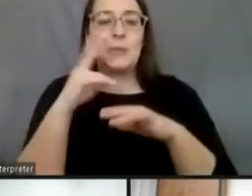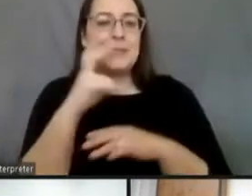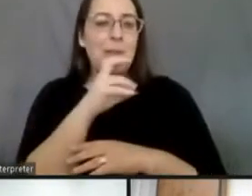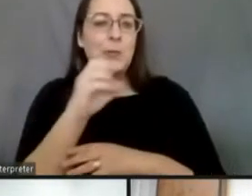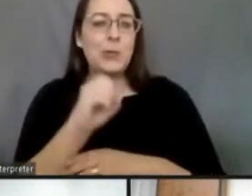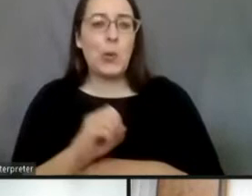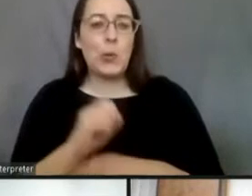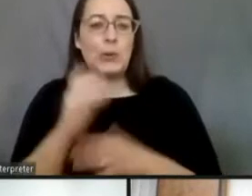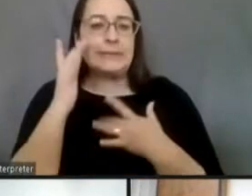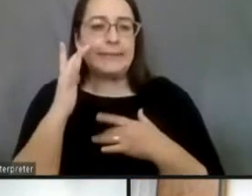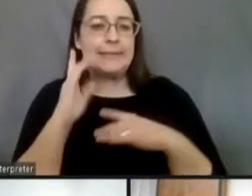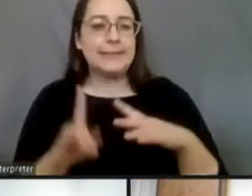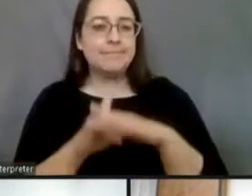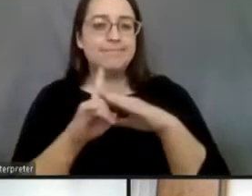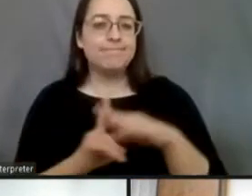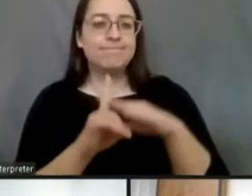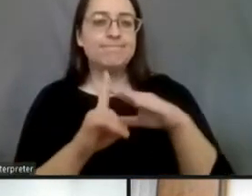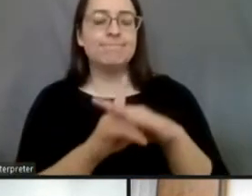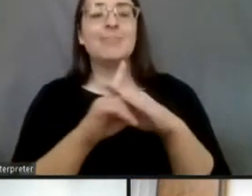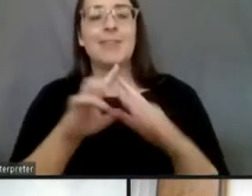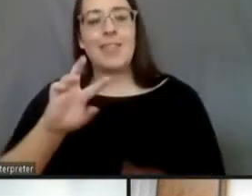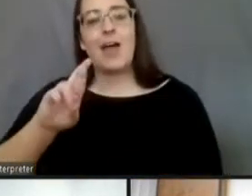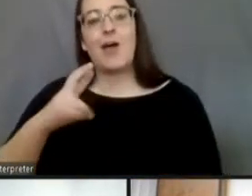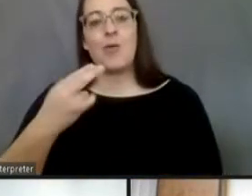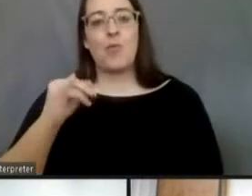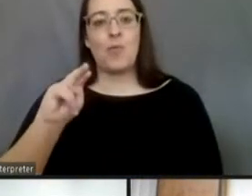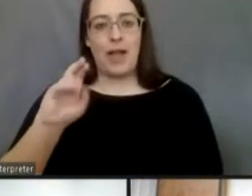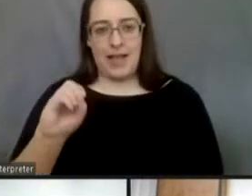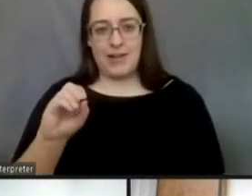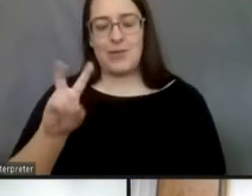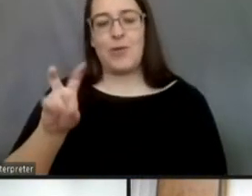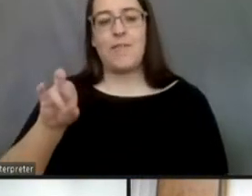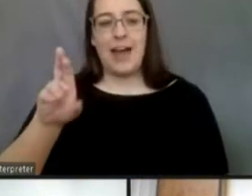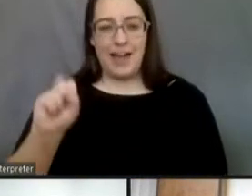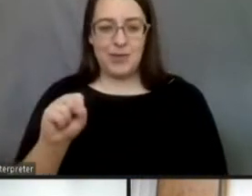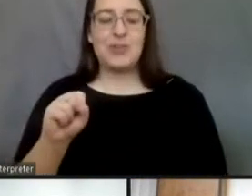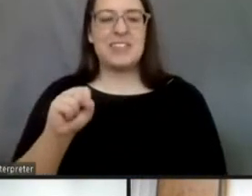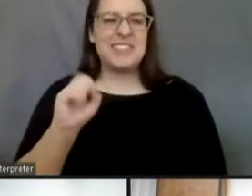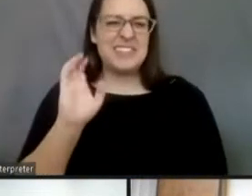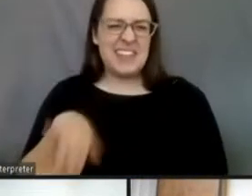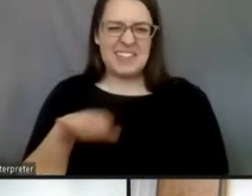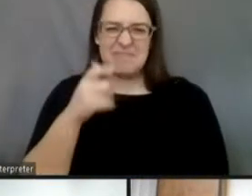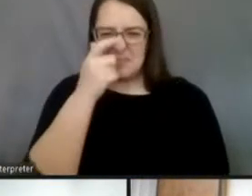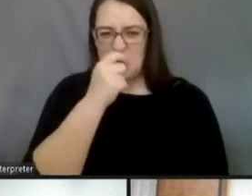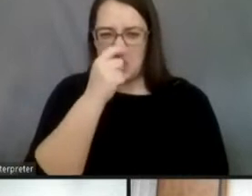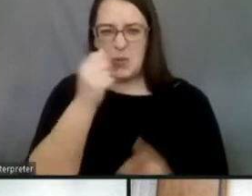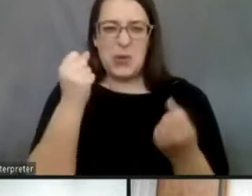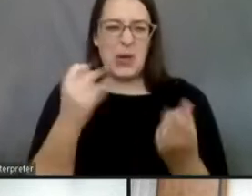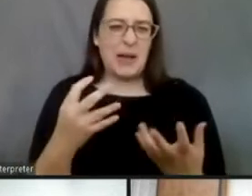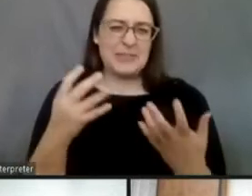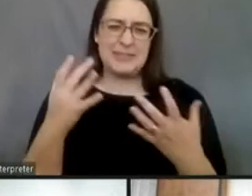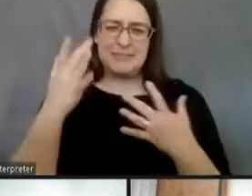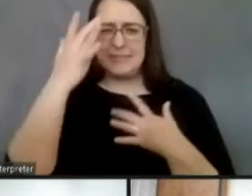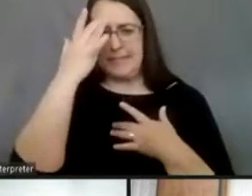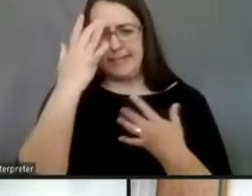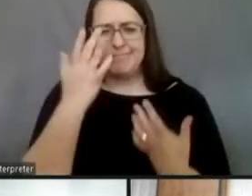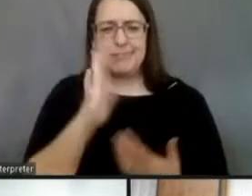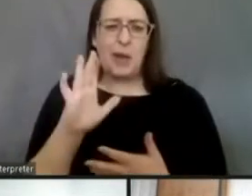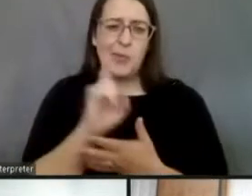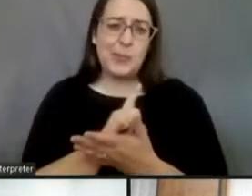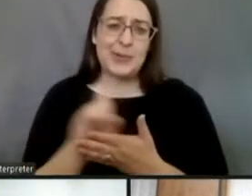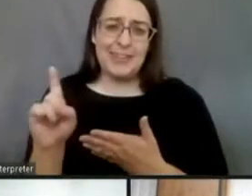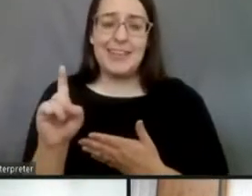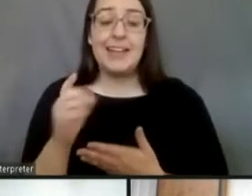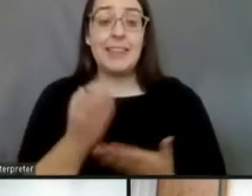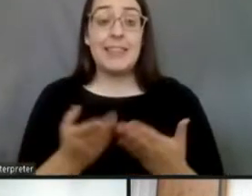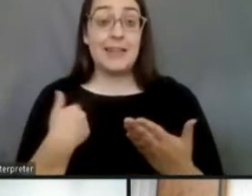come back with a vengeance. And this rhinovirus that people are getting actually makes them pretty miserable for about a week. So again, I think a lot of that protective stuff that